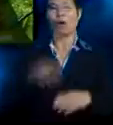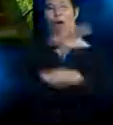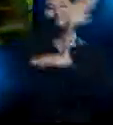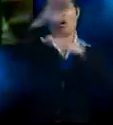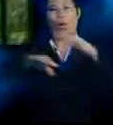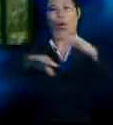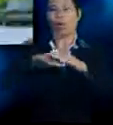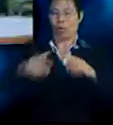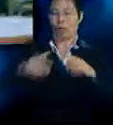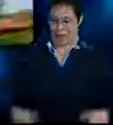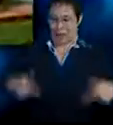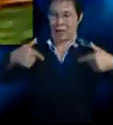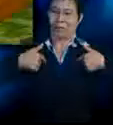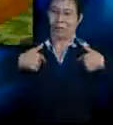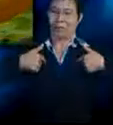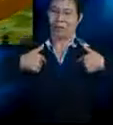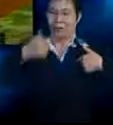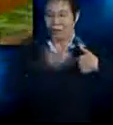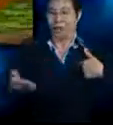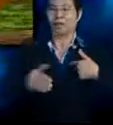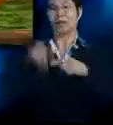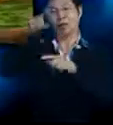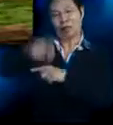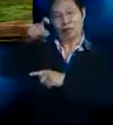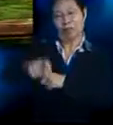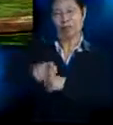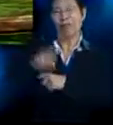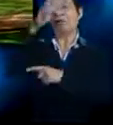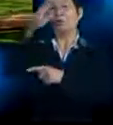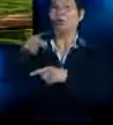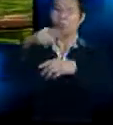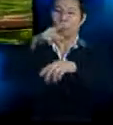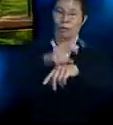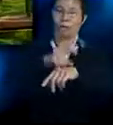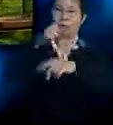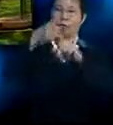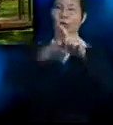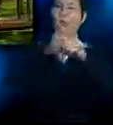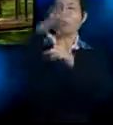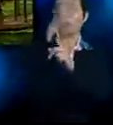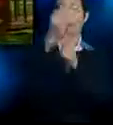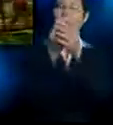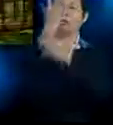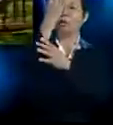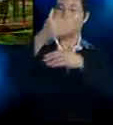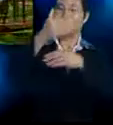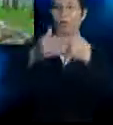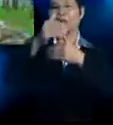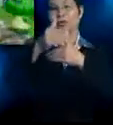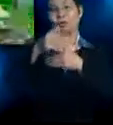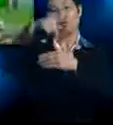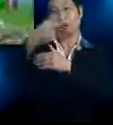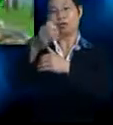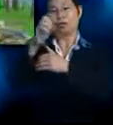All living things rely on the oxygen released by plants during photosynthesis for respiration.